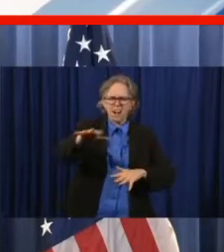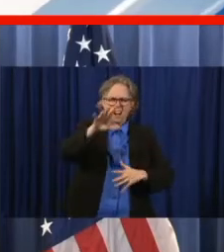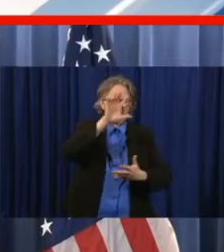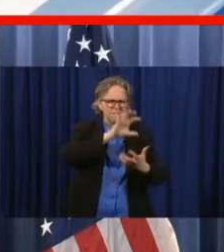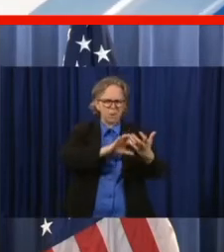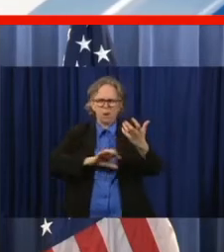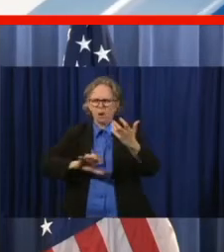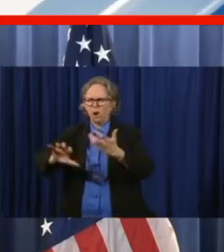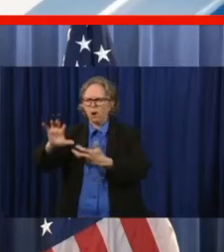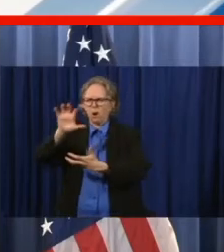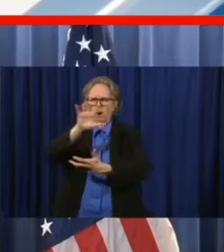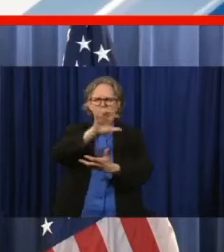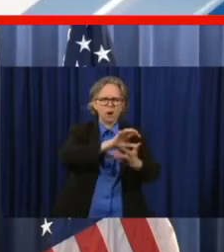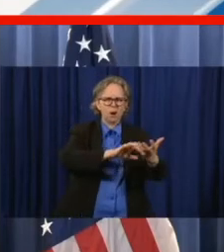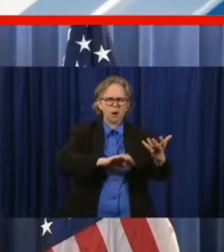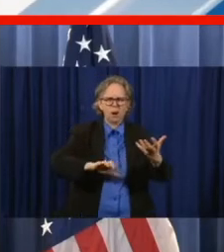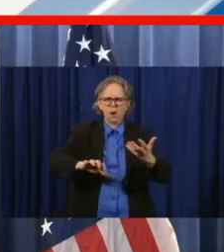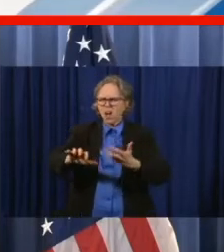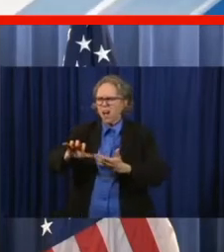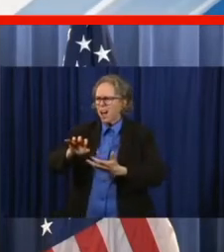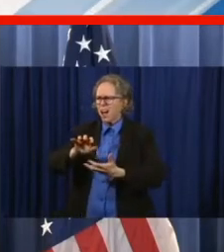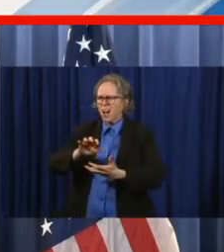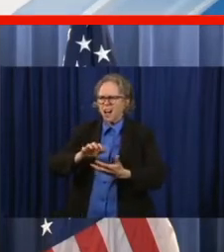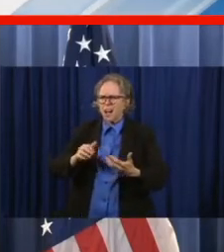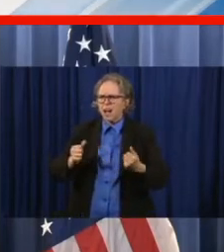all around us. Fear is knocking at the door.